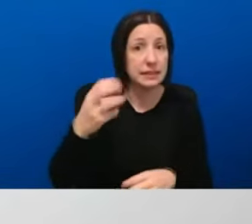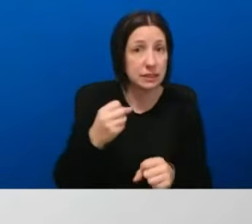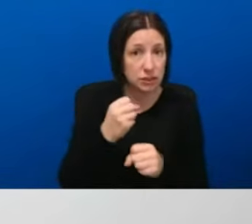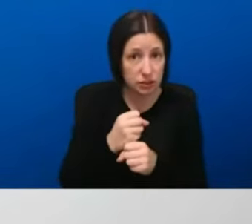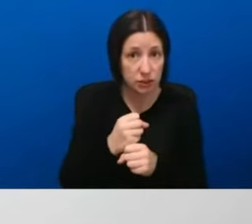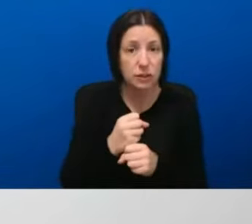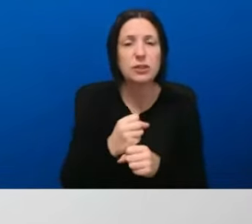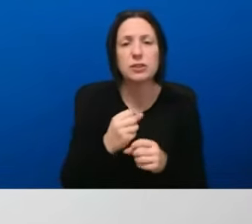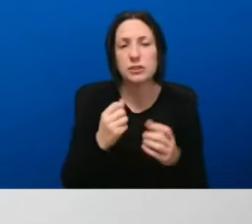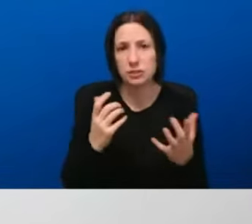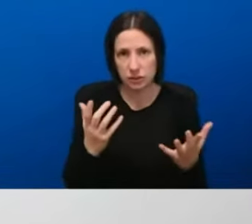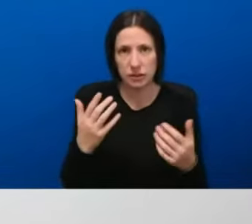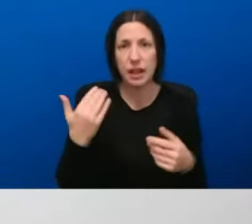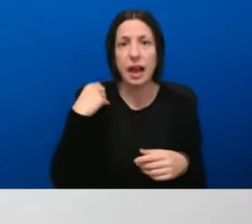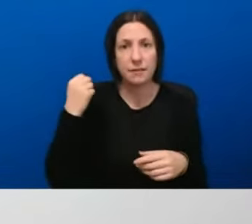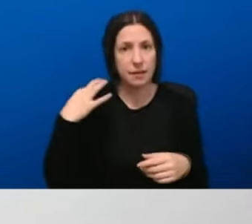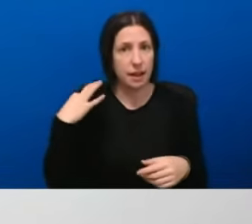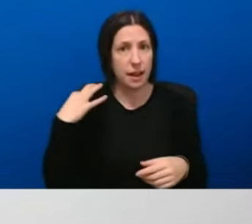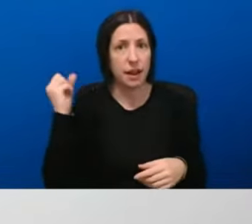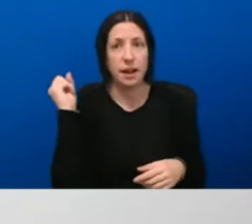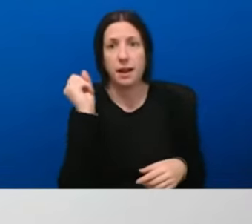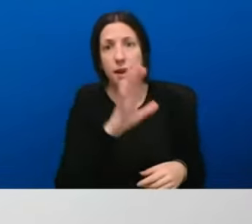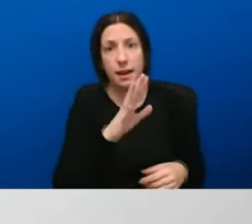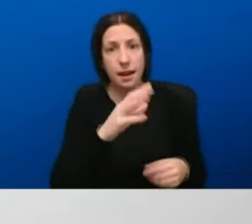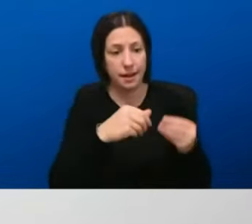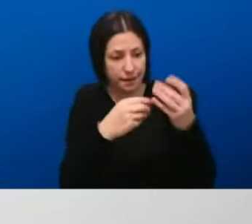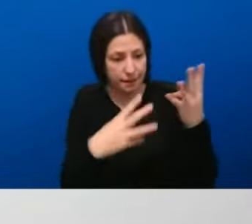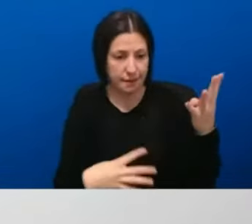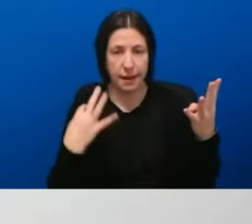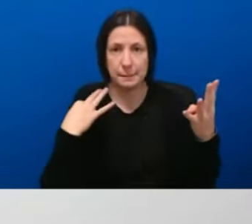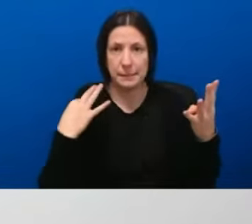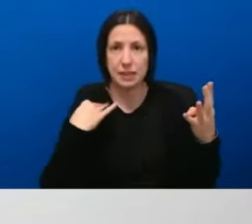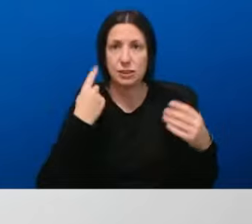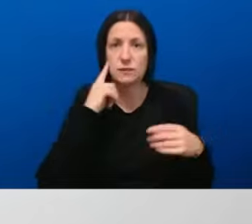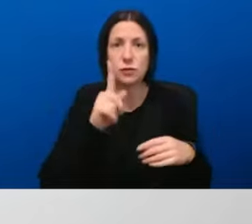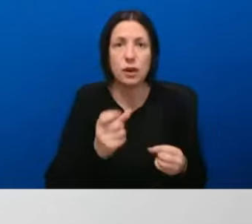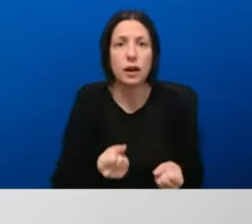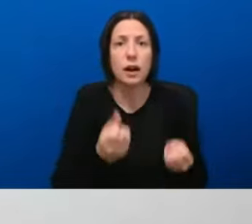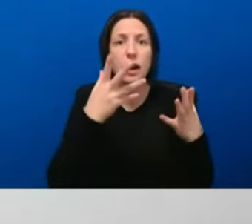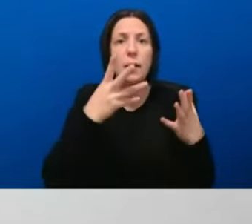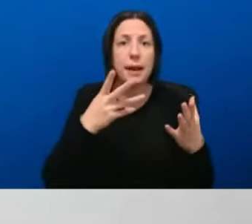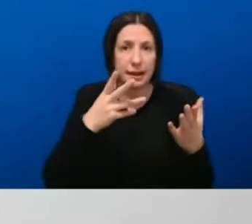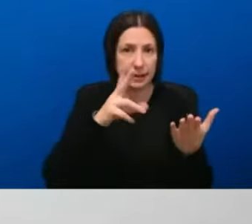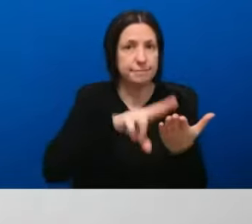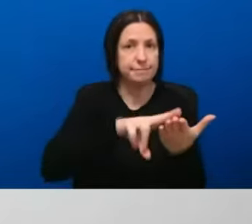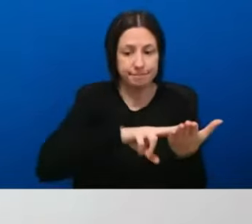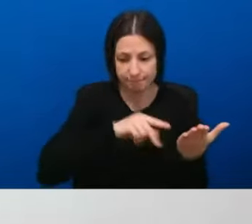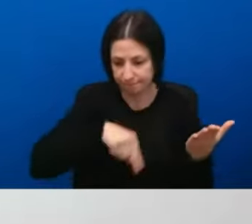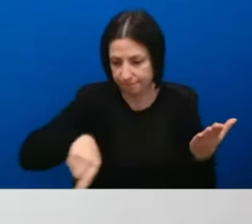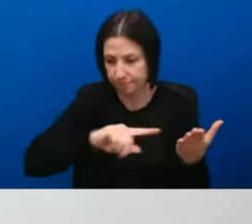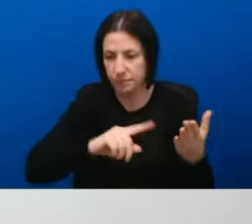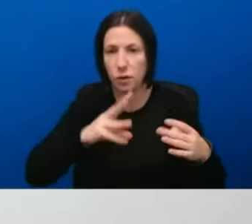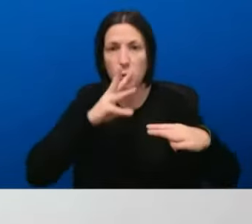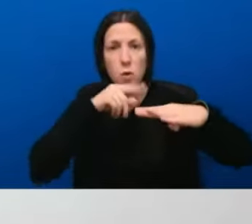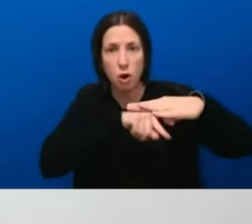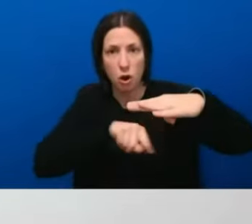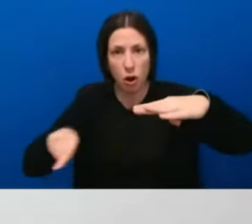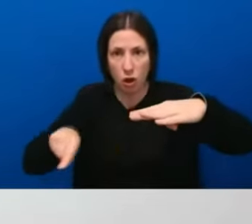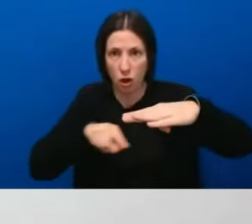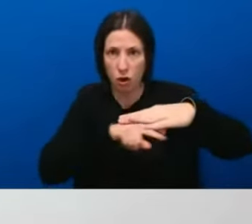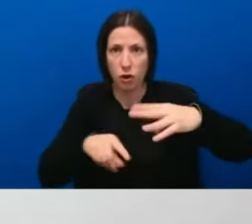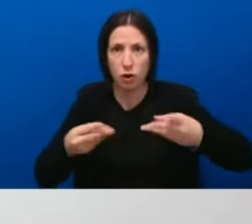a number of individual 7,711 applications come in in regards to existing use groundwater, it's critical that